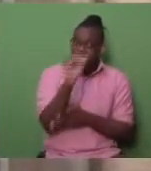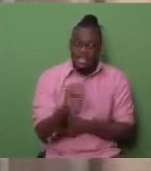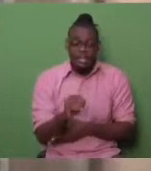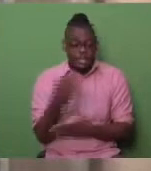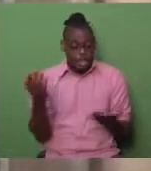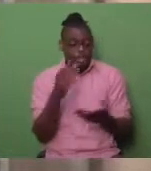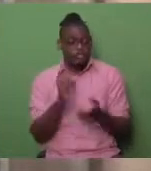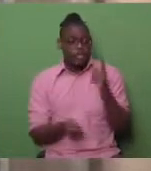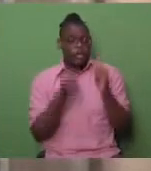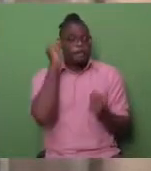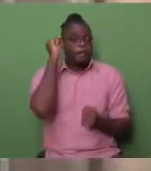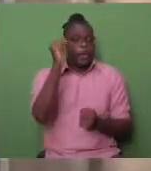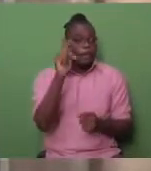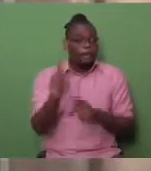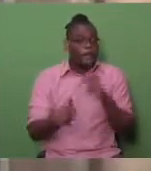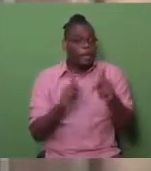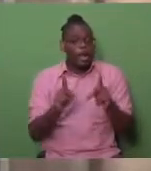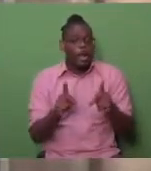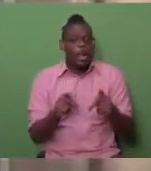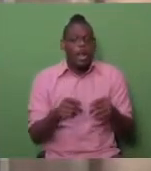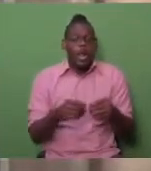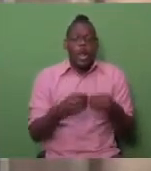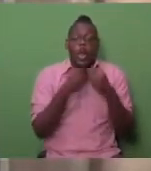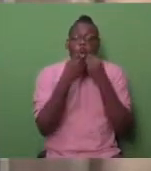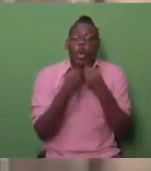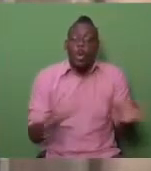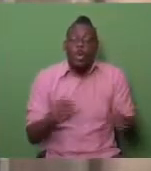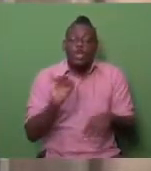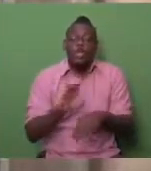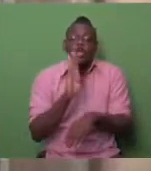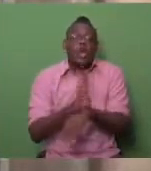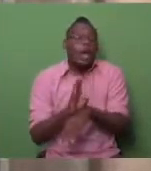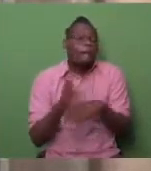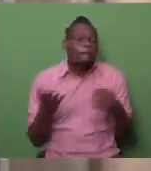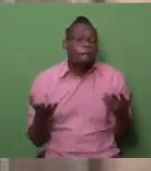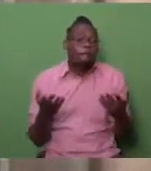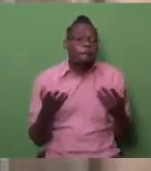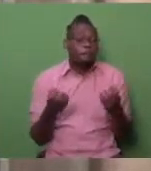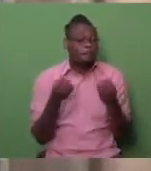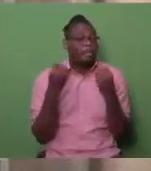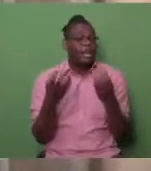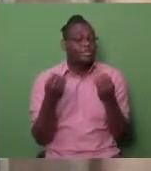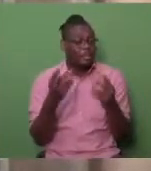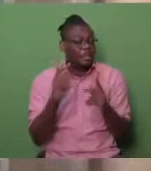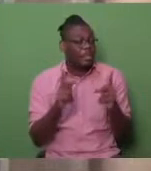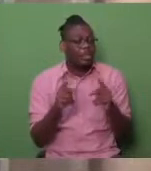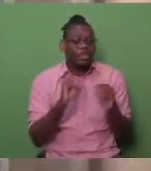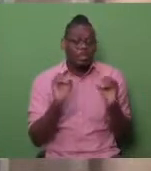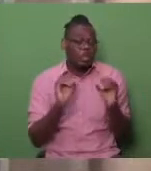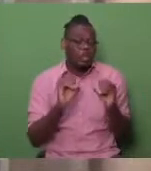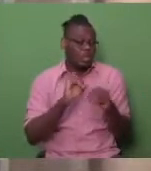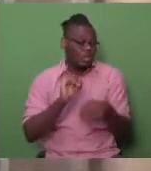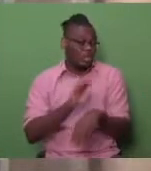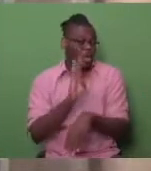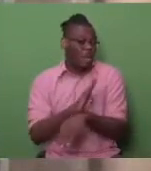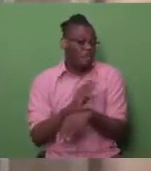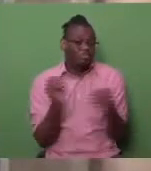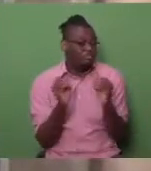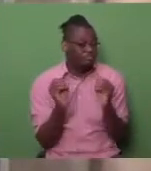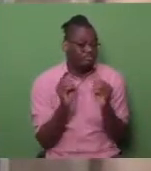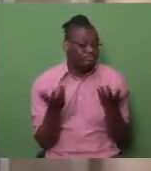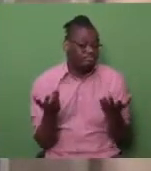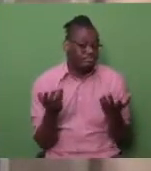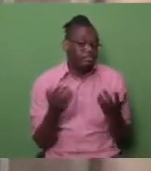jobless under this government. Here is another stubborn fact. The government I led created about 56,000